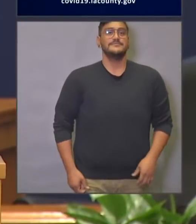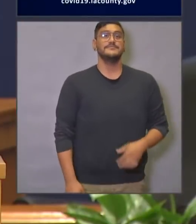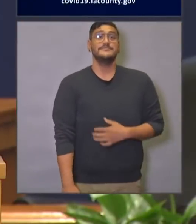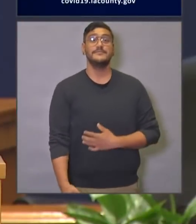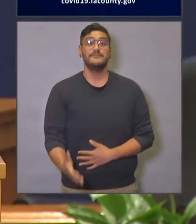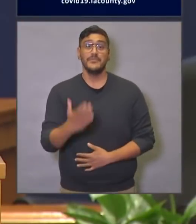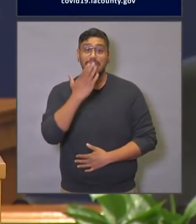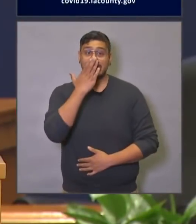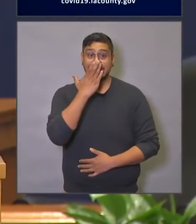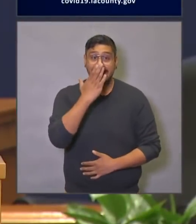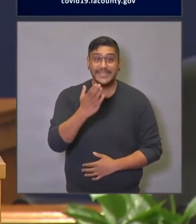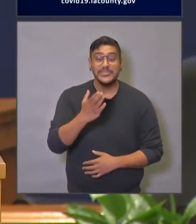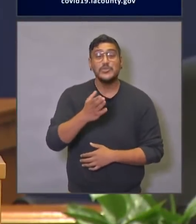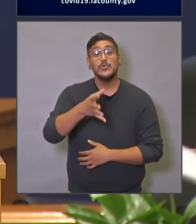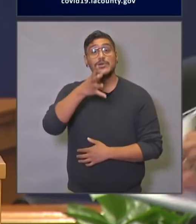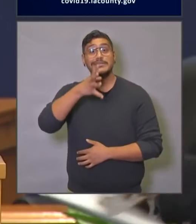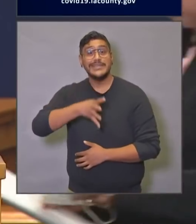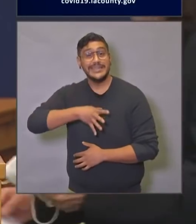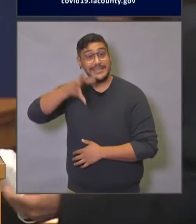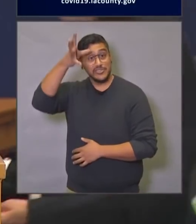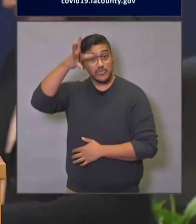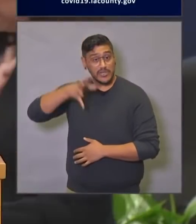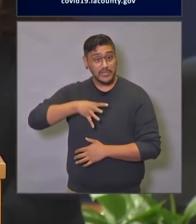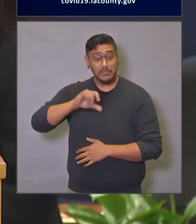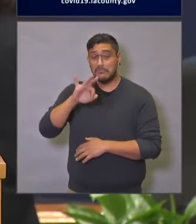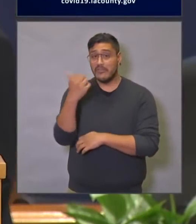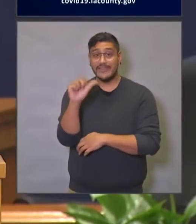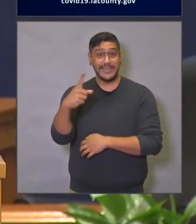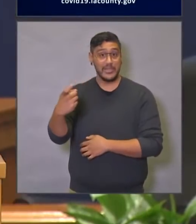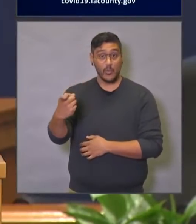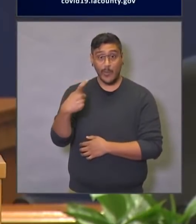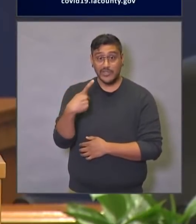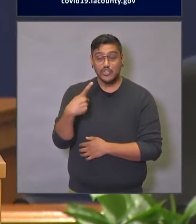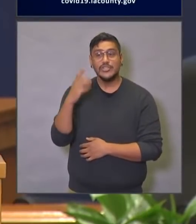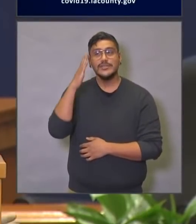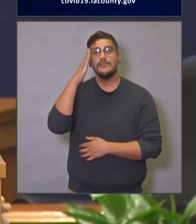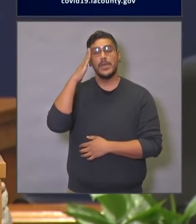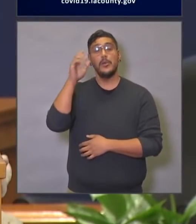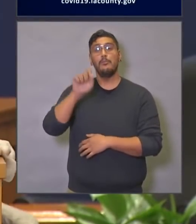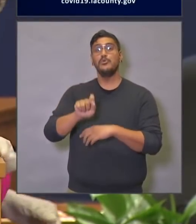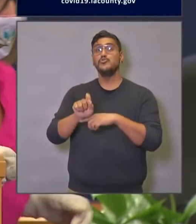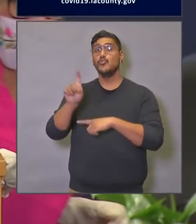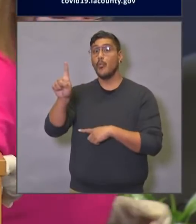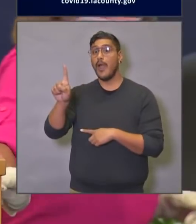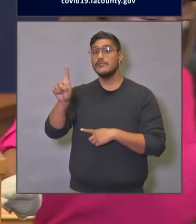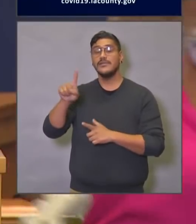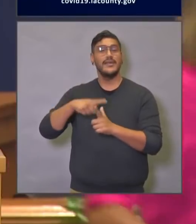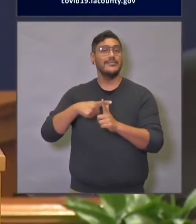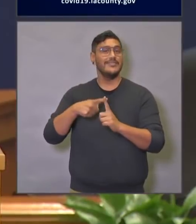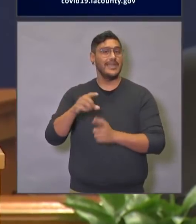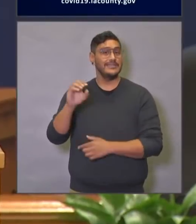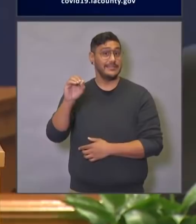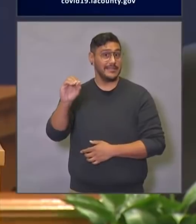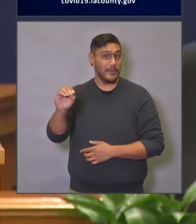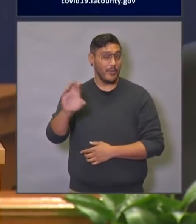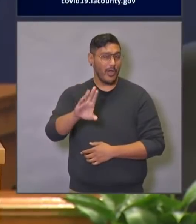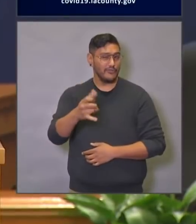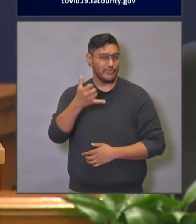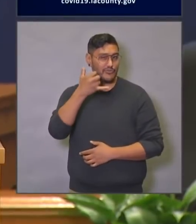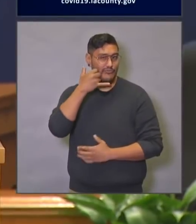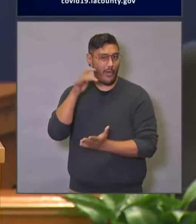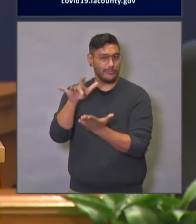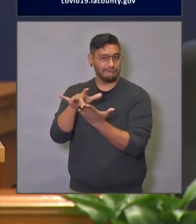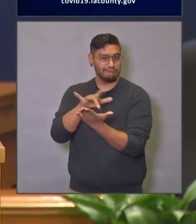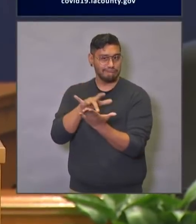Thank you. Ladies and gentlemen, if you have any questions on the phone, you may press 1, then 0 on your telephone